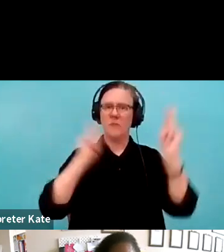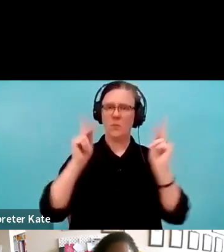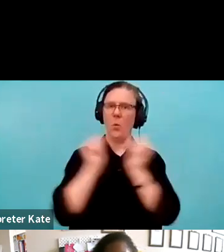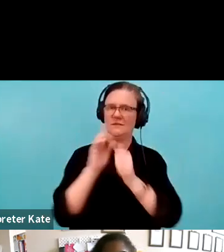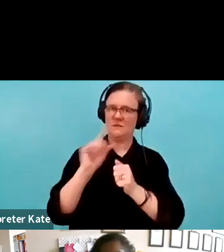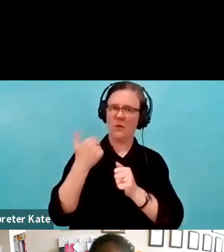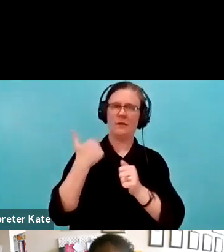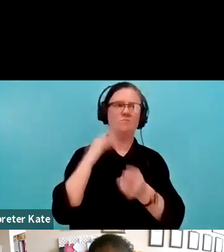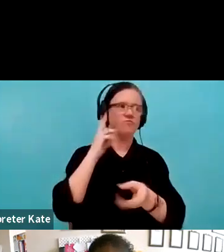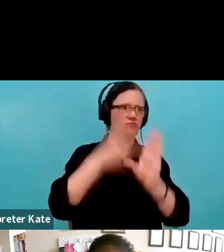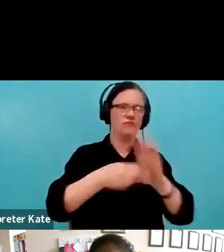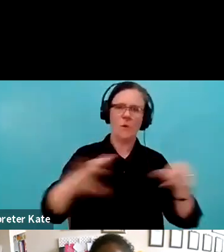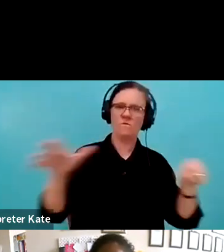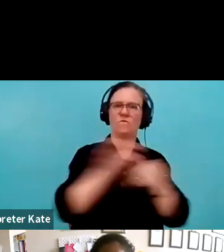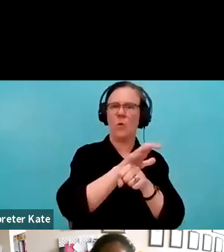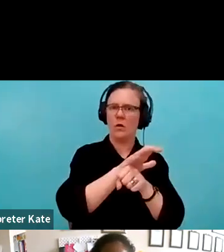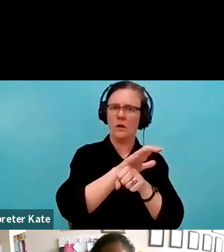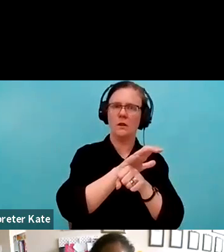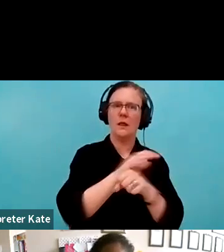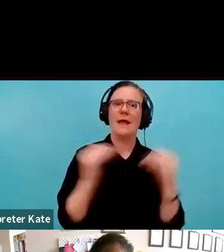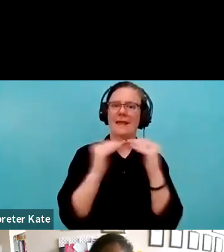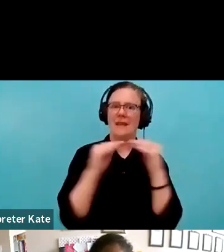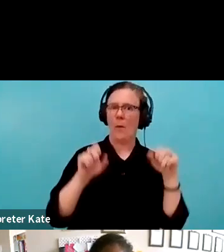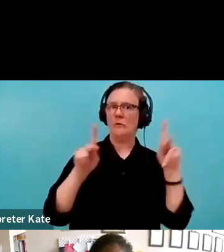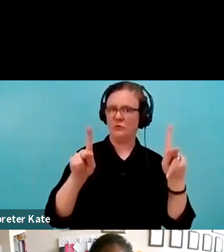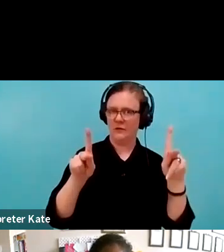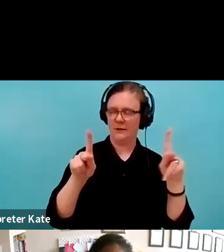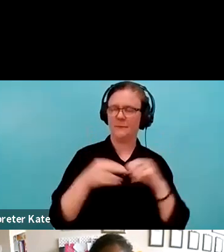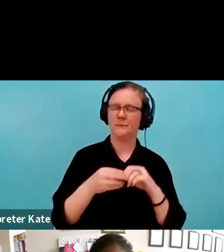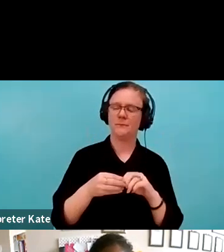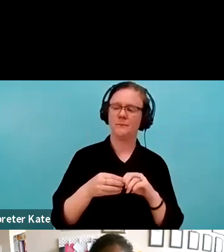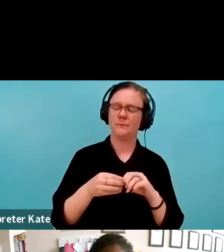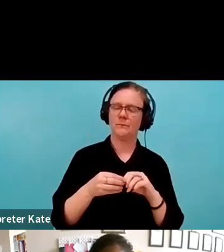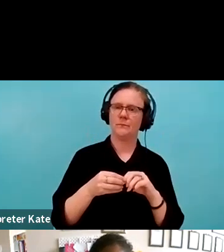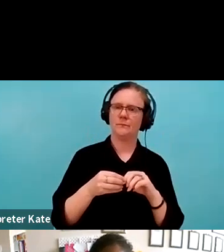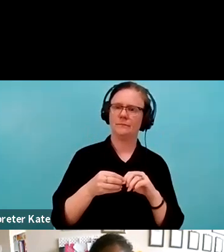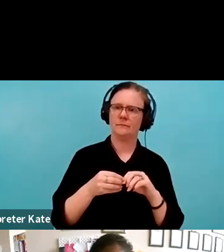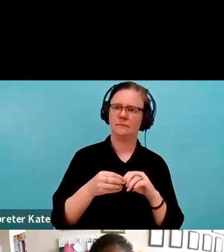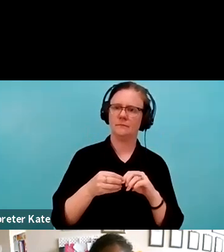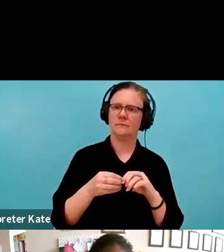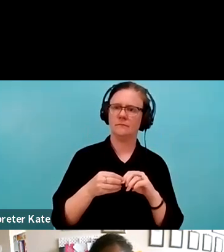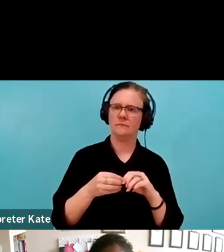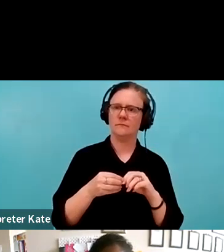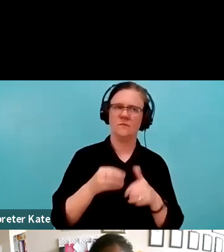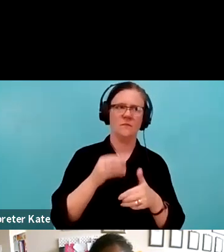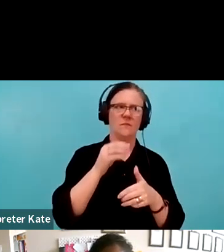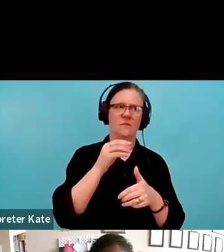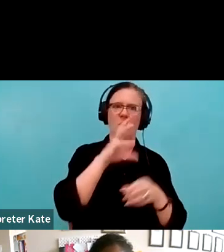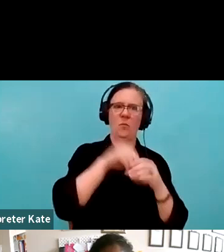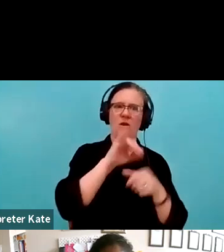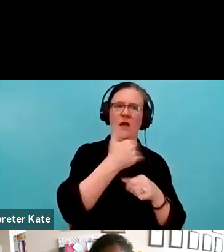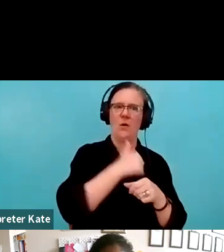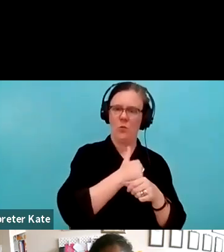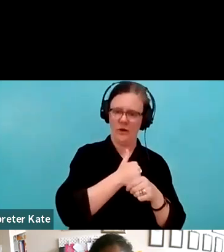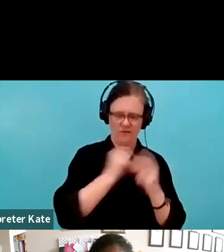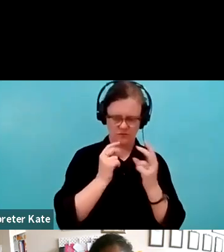for full participation and equal opportunity. And, you know, I think part of that has to do, we look at Q,